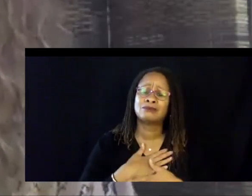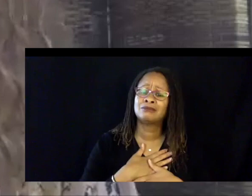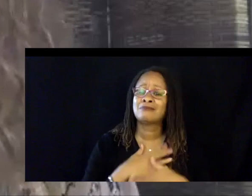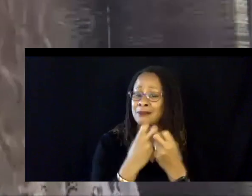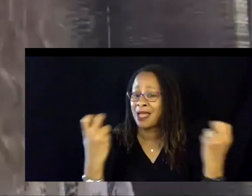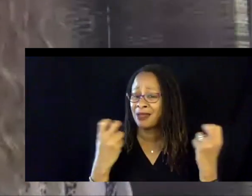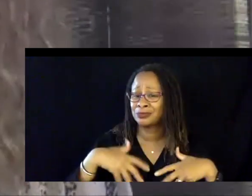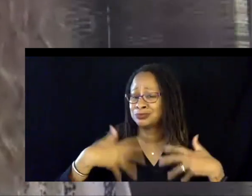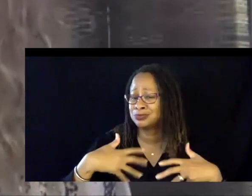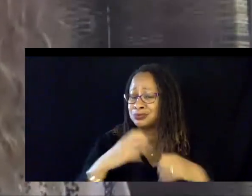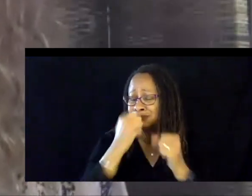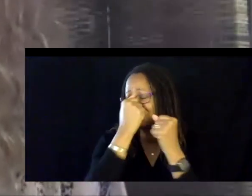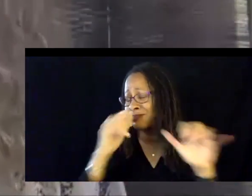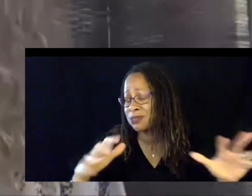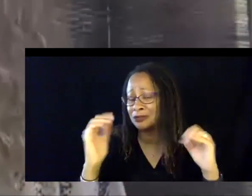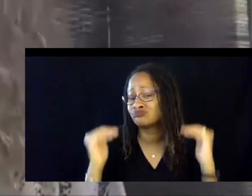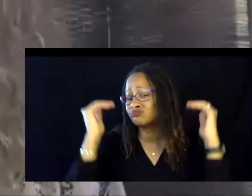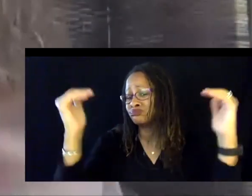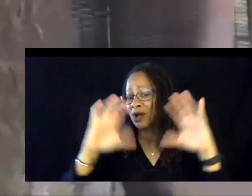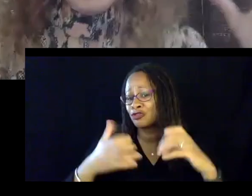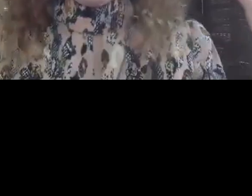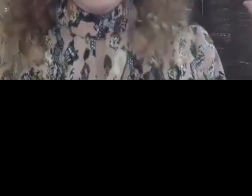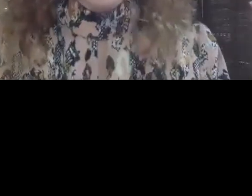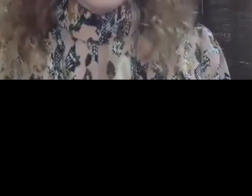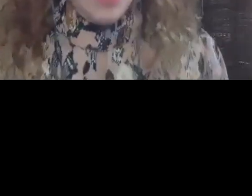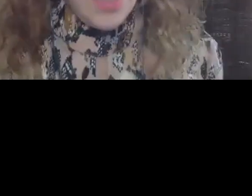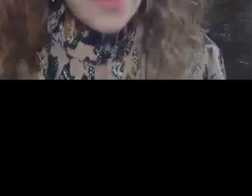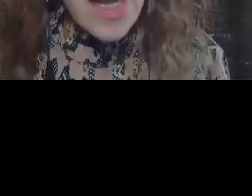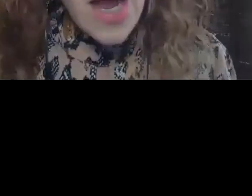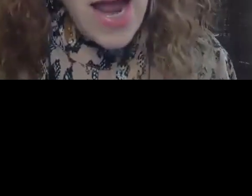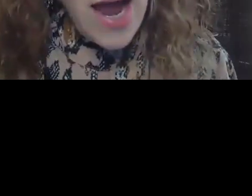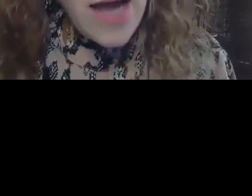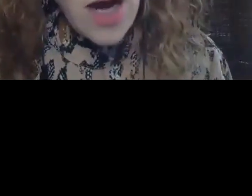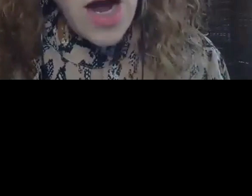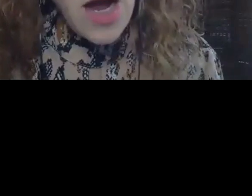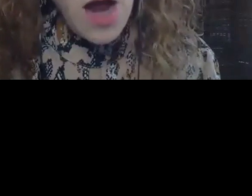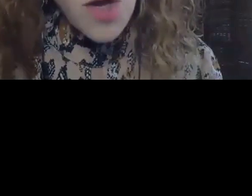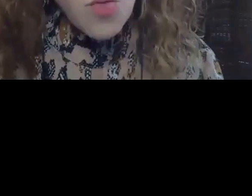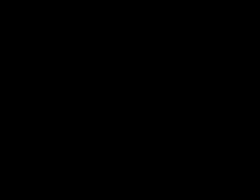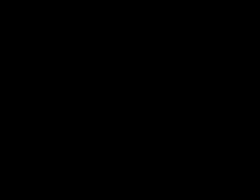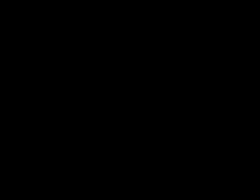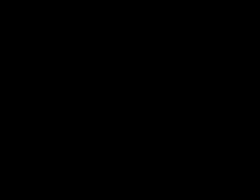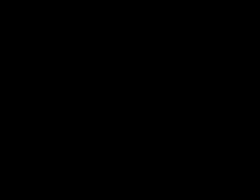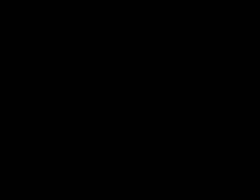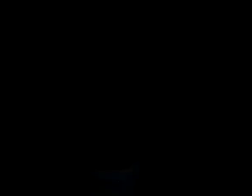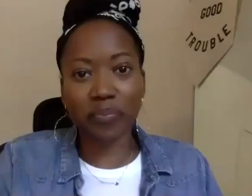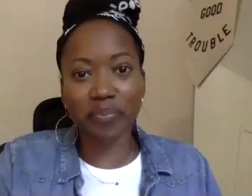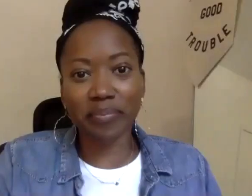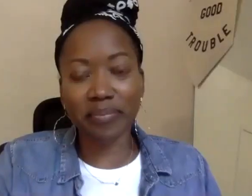group of experts, and I'm going to ask them to put their cameras on. And I want to welcome